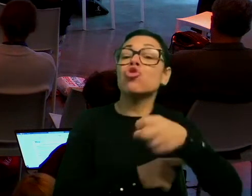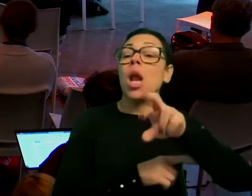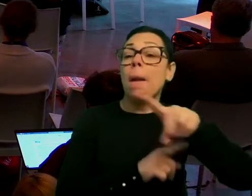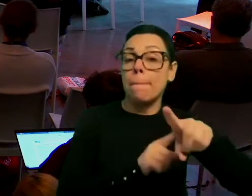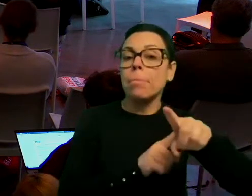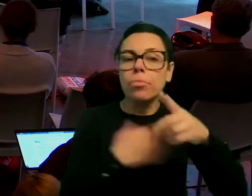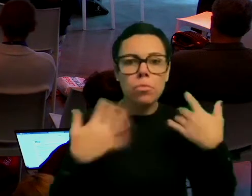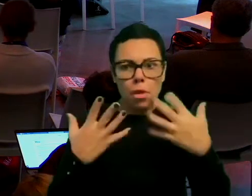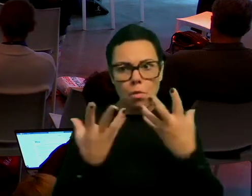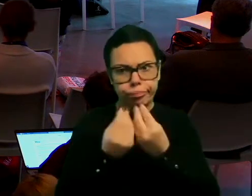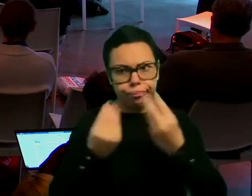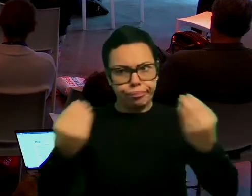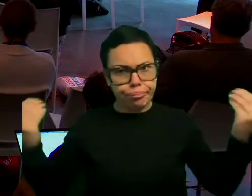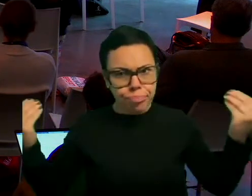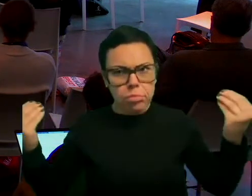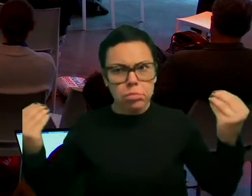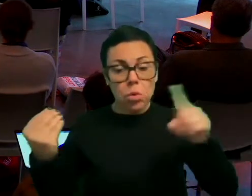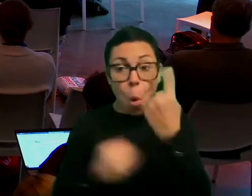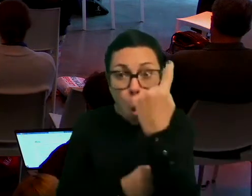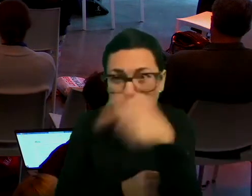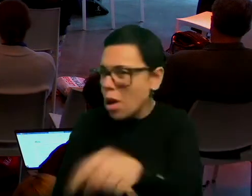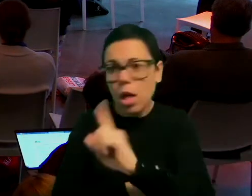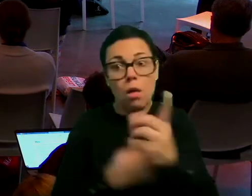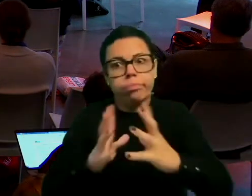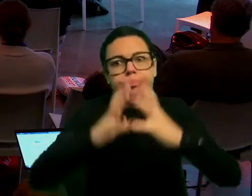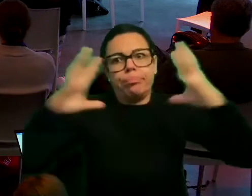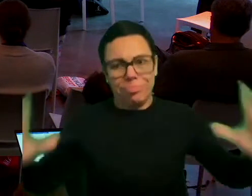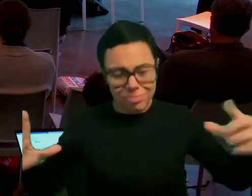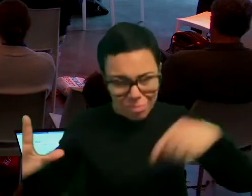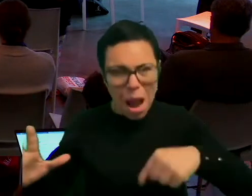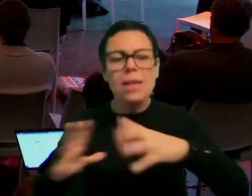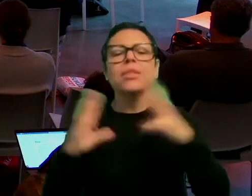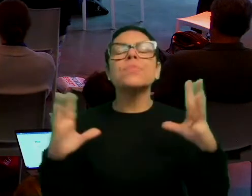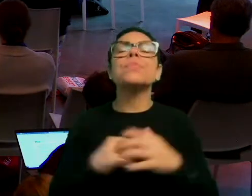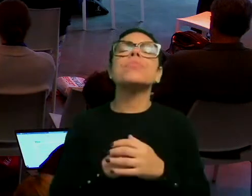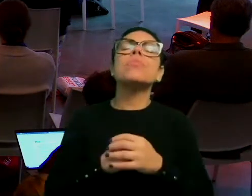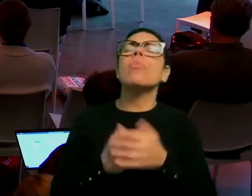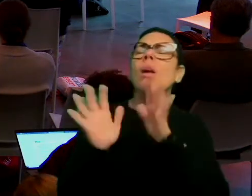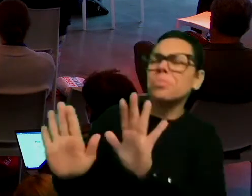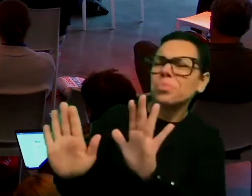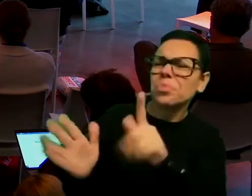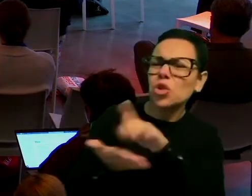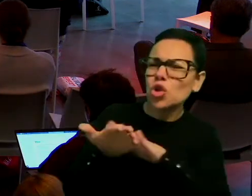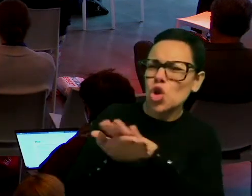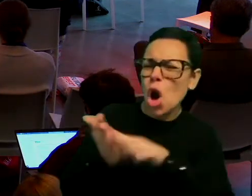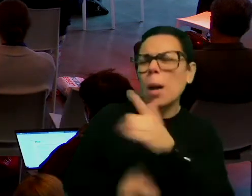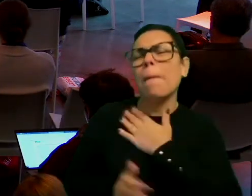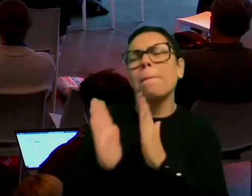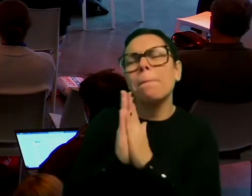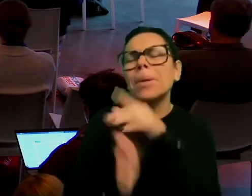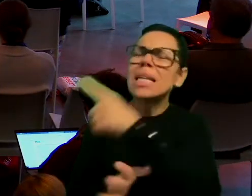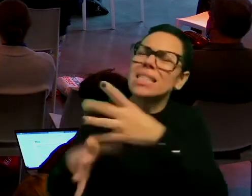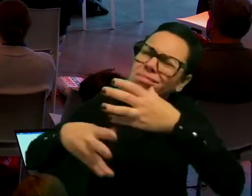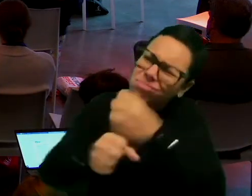Technical Support Instrument. And if you would give the 1-minute summary of what the project does, what would it be? It is a